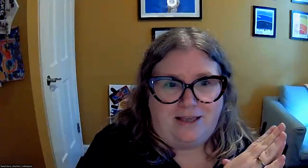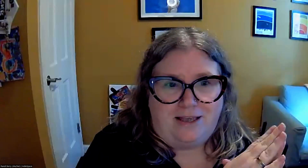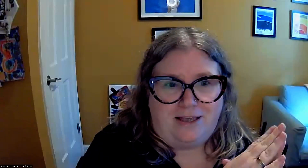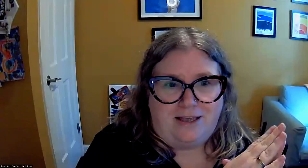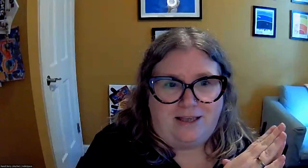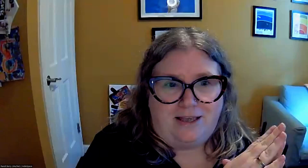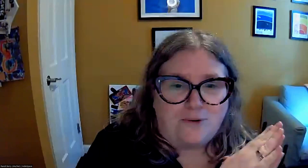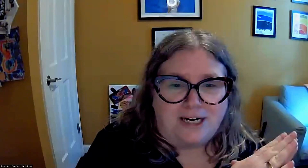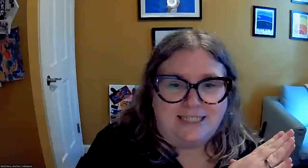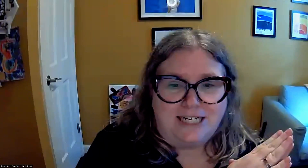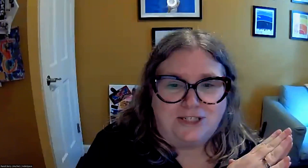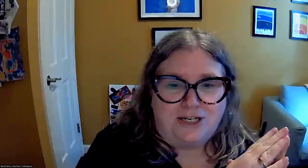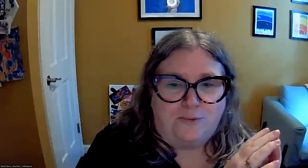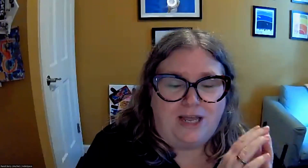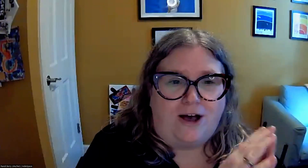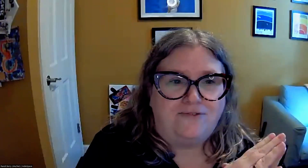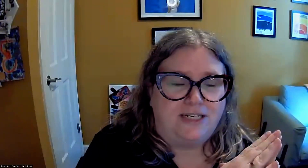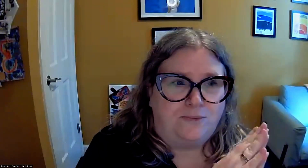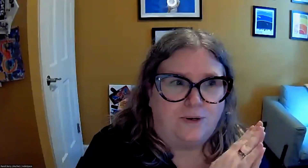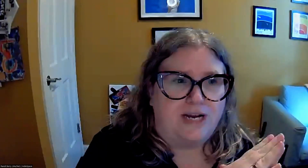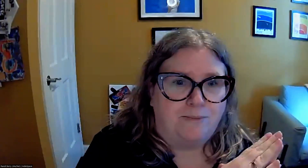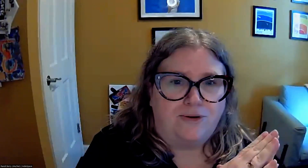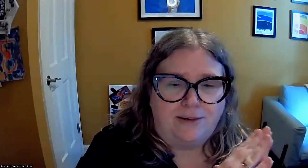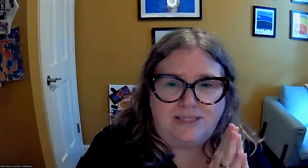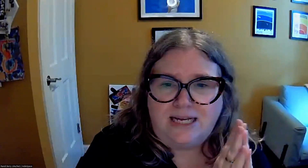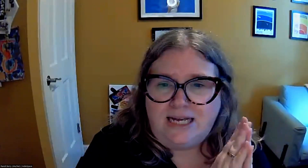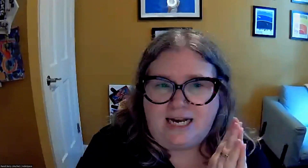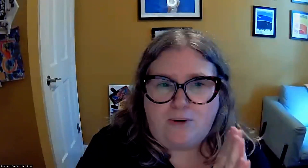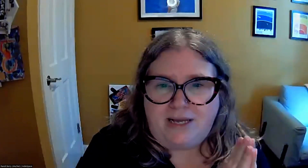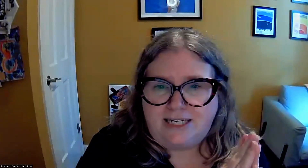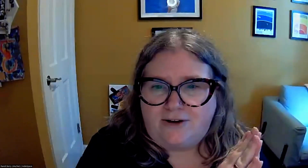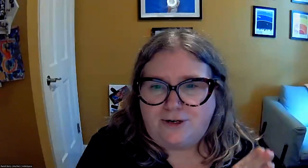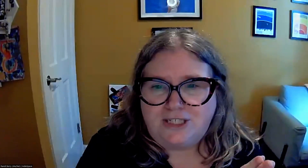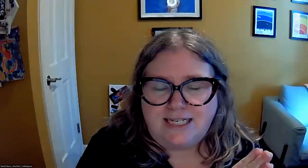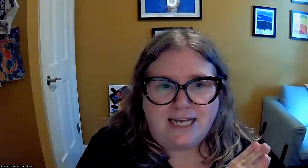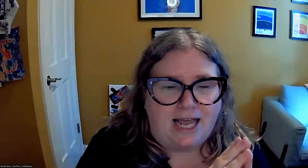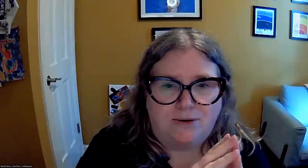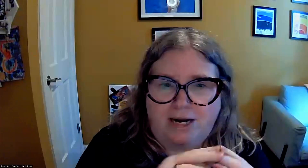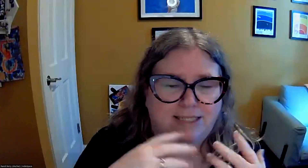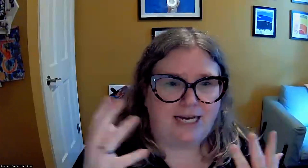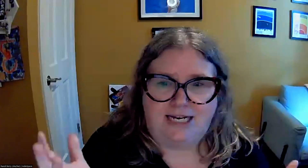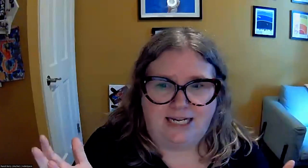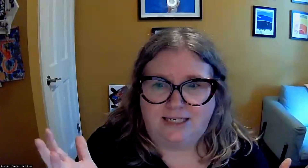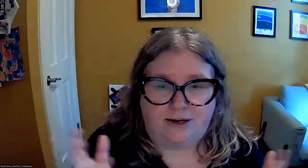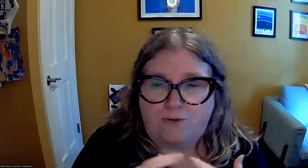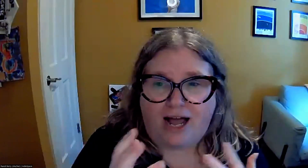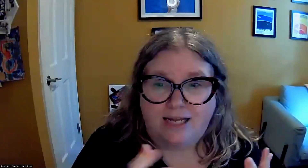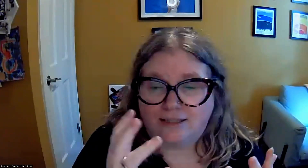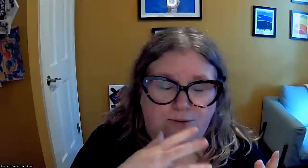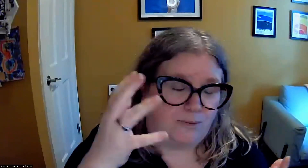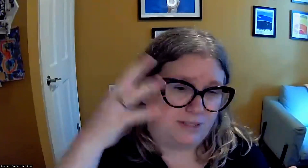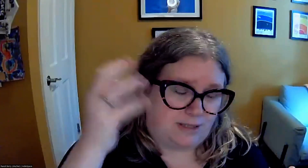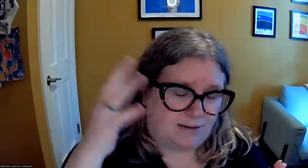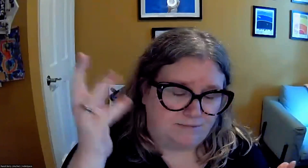And as a small and responsive organization, we often were creating programs in a moment of urgency and when a